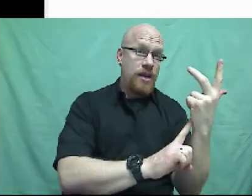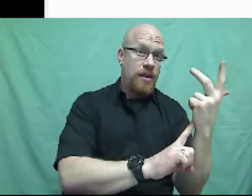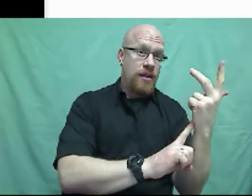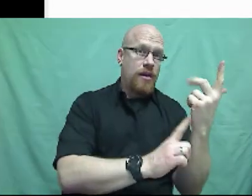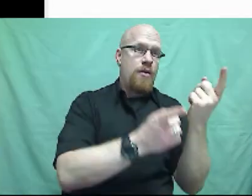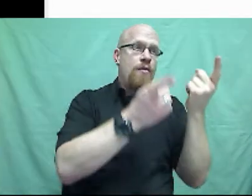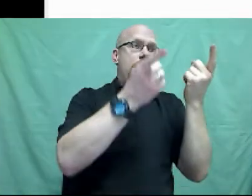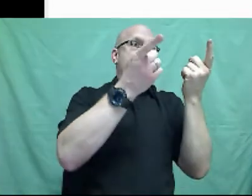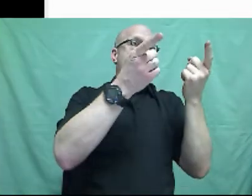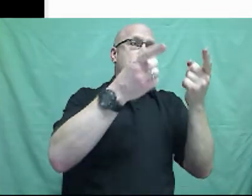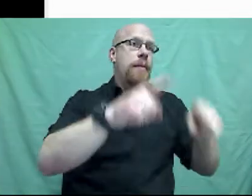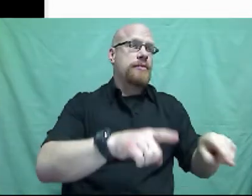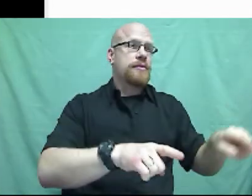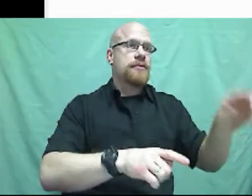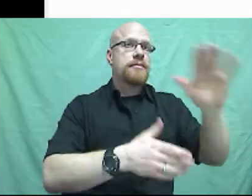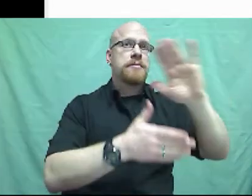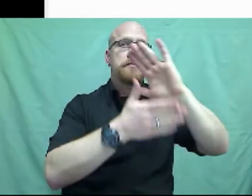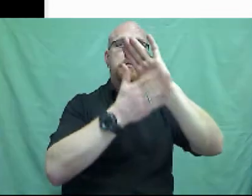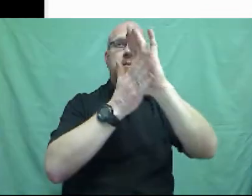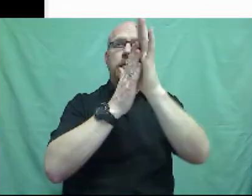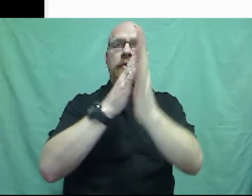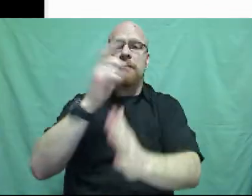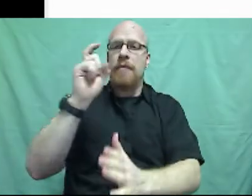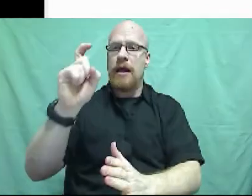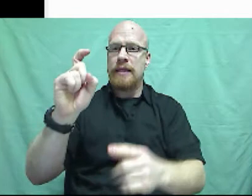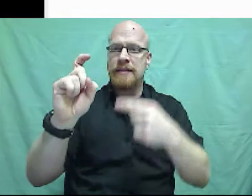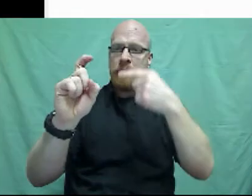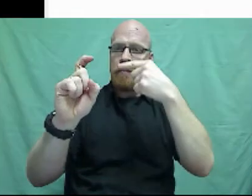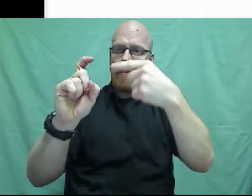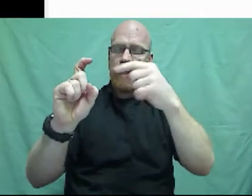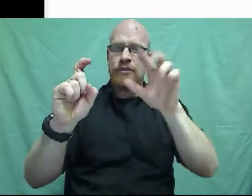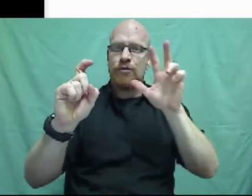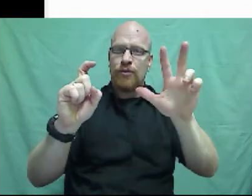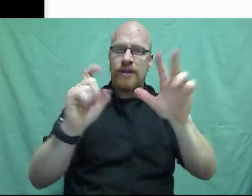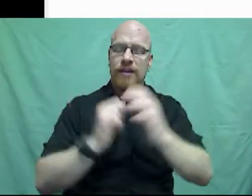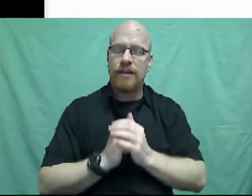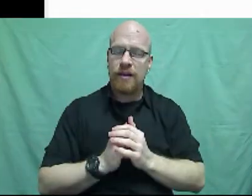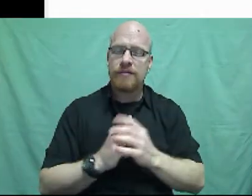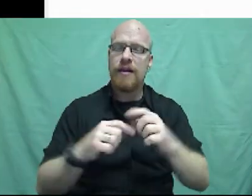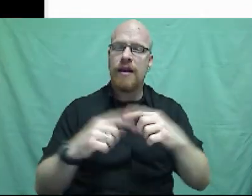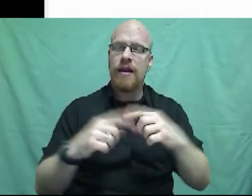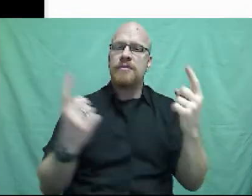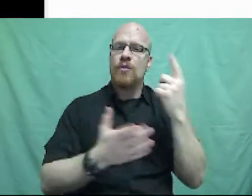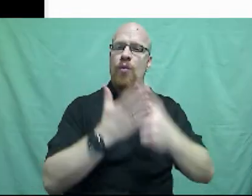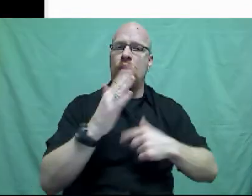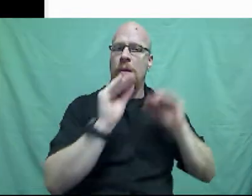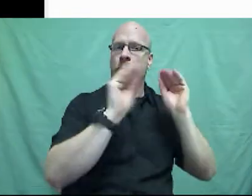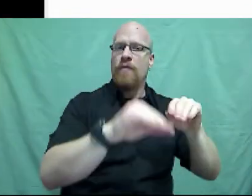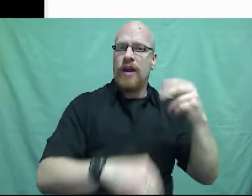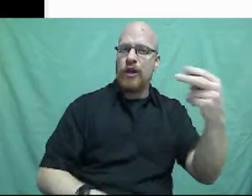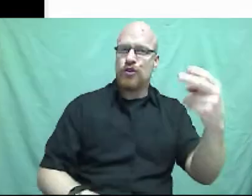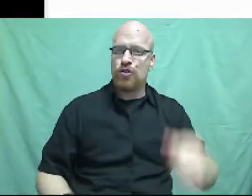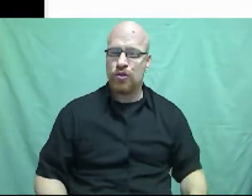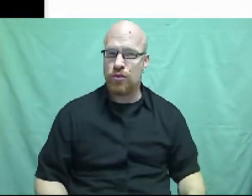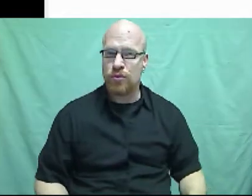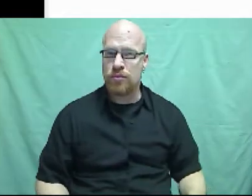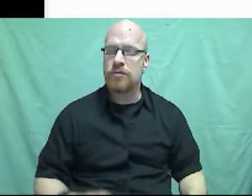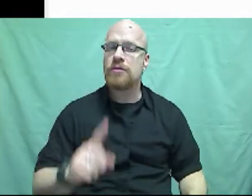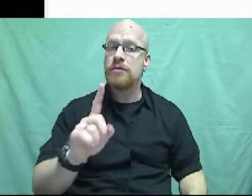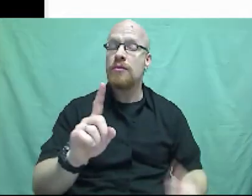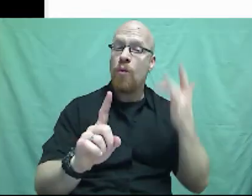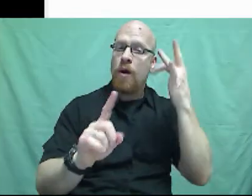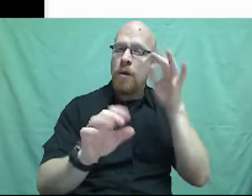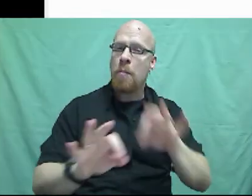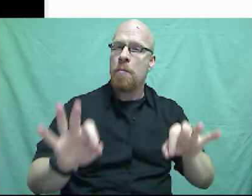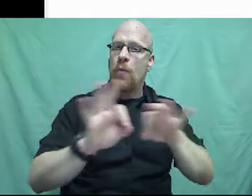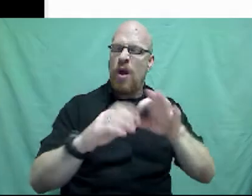So as you can see here, as we put the positive 3 and replace h with positive 3, what it looks like is x